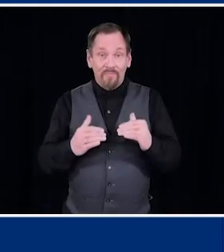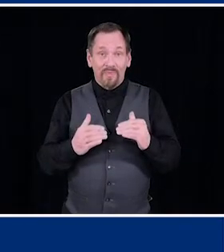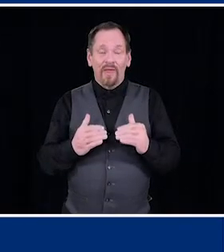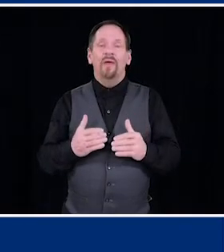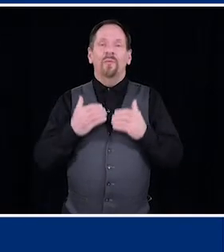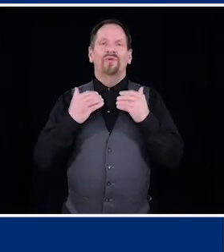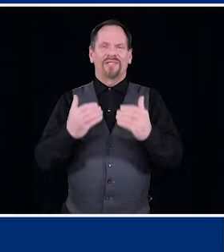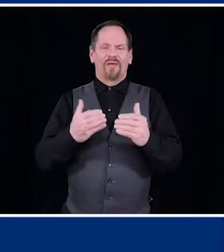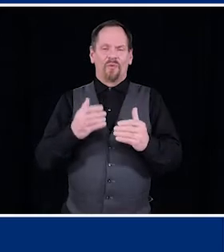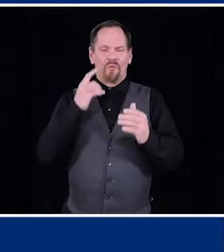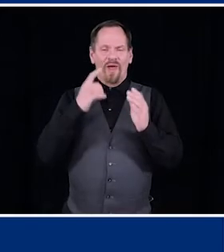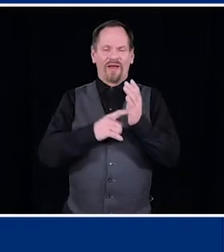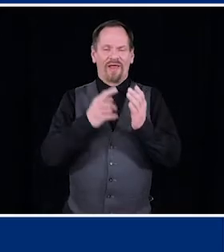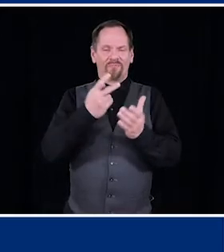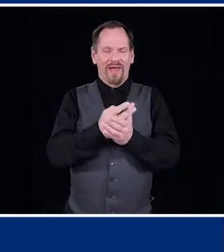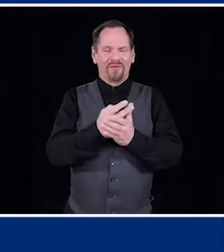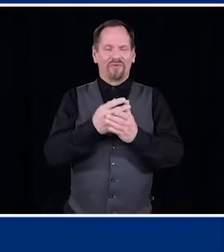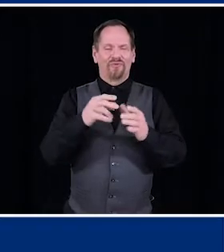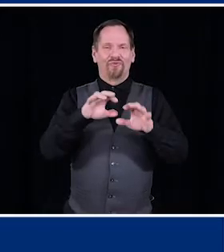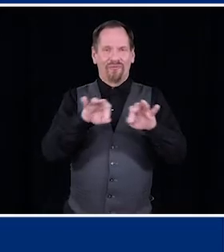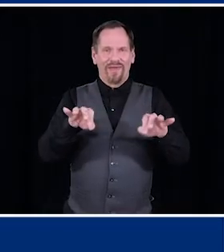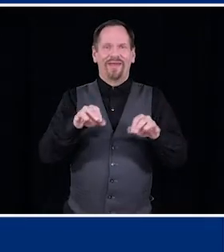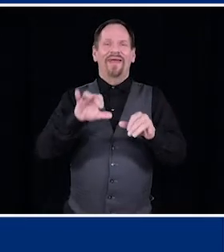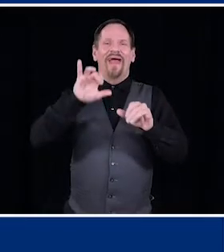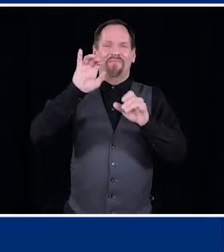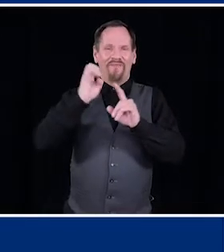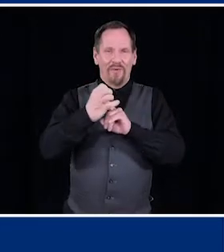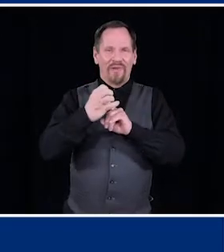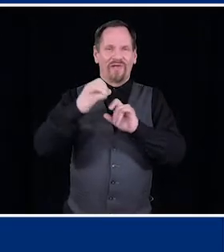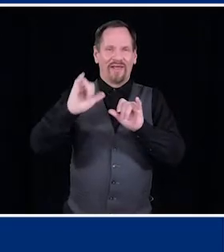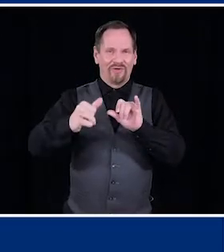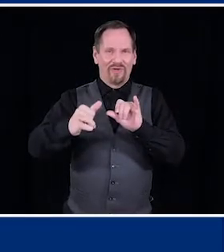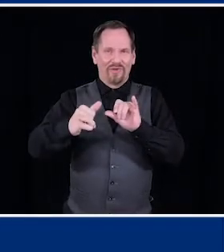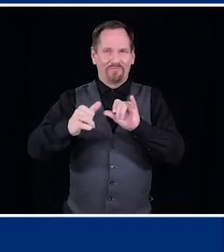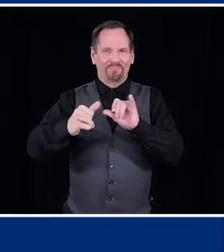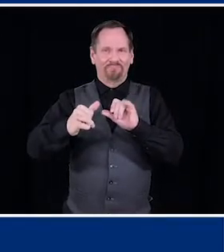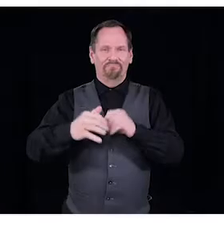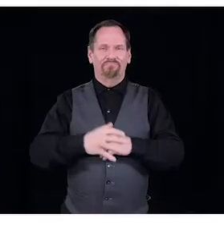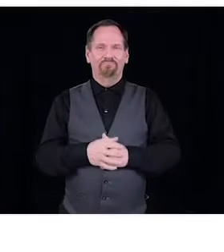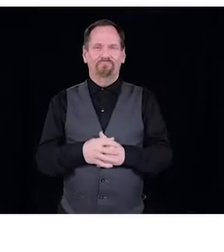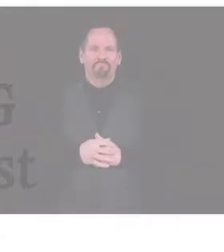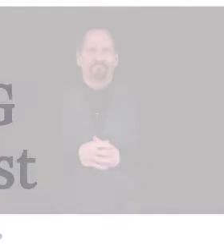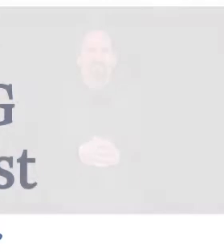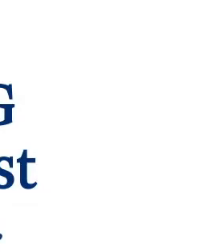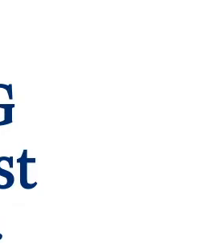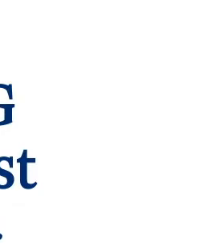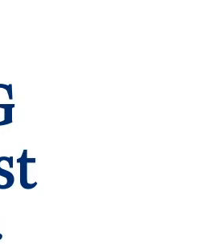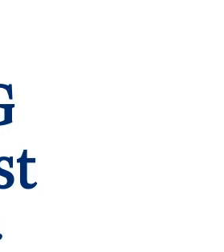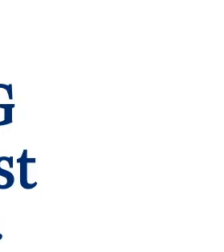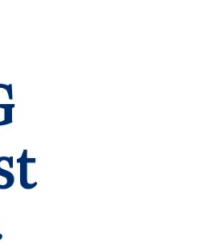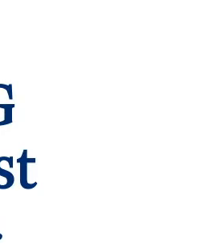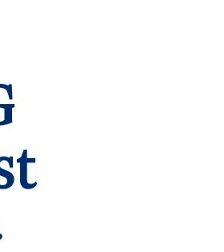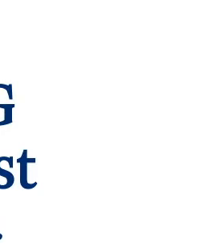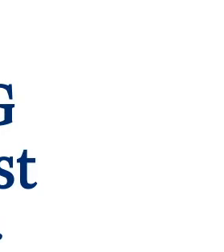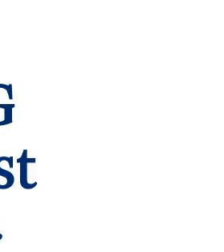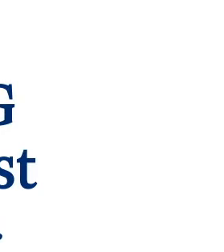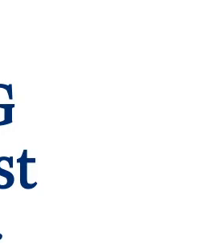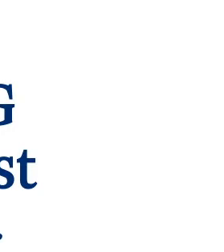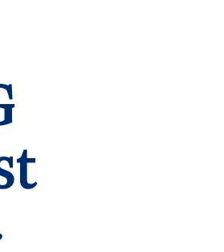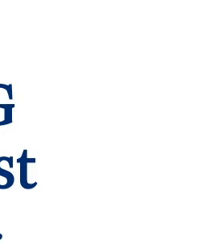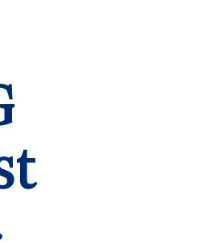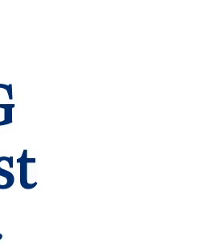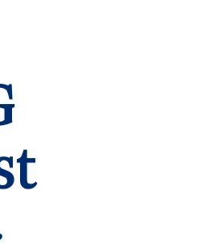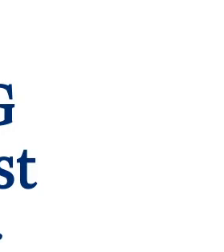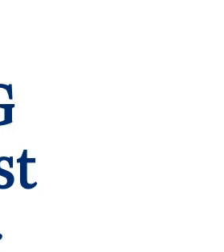Now we will proceed with the recognizing of the master's degrees in environmental engineering. Evan Gerald